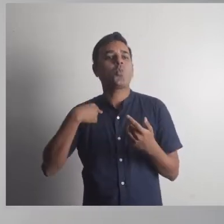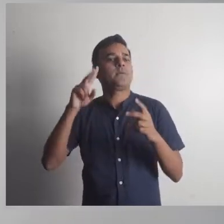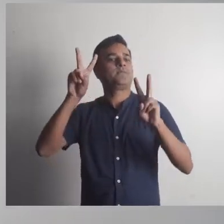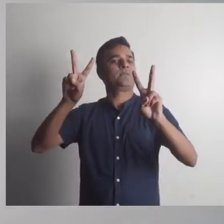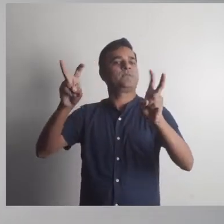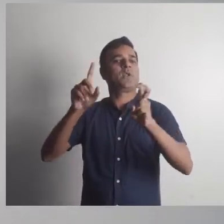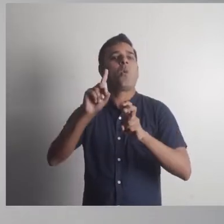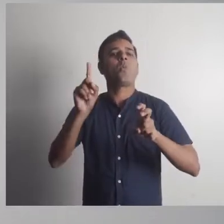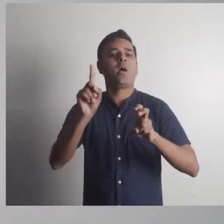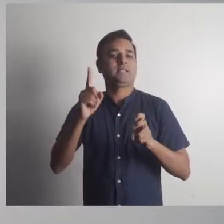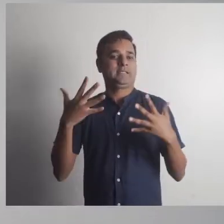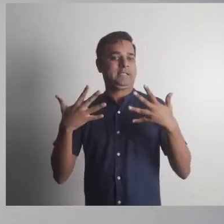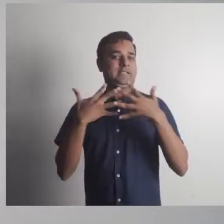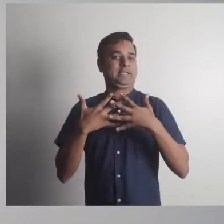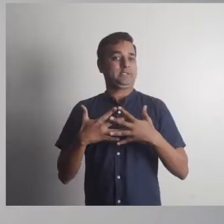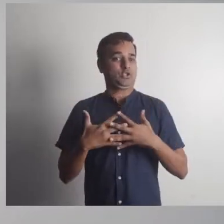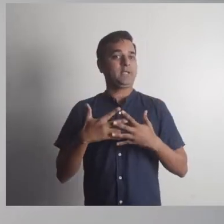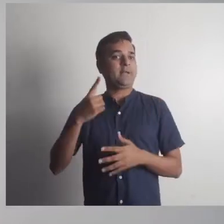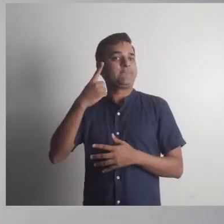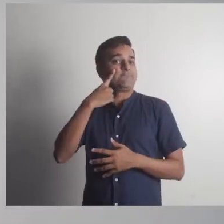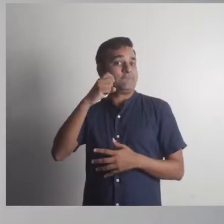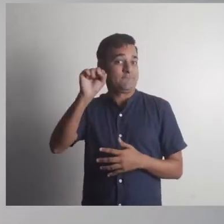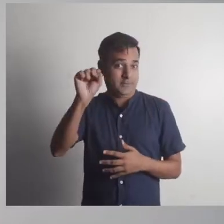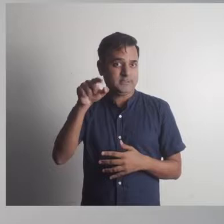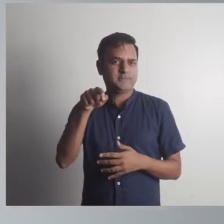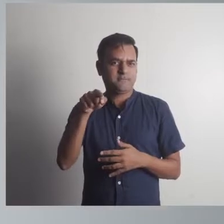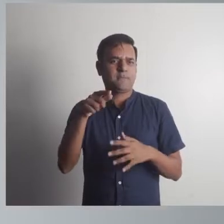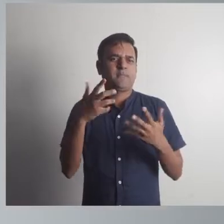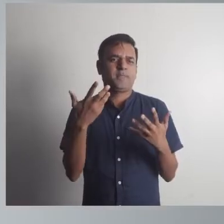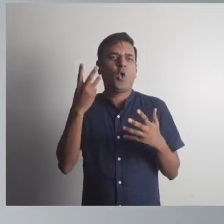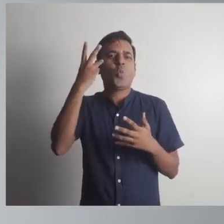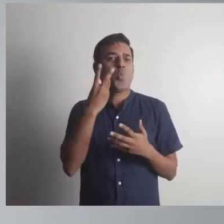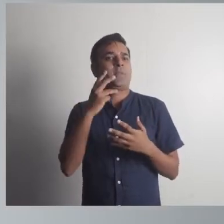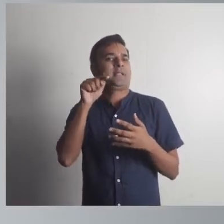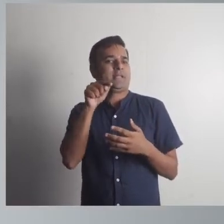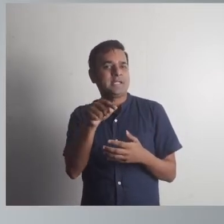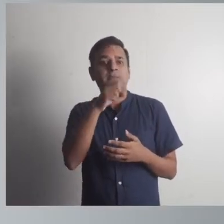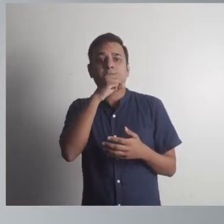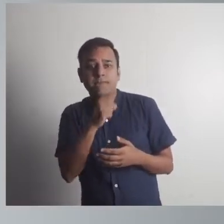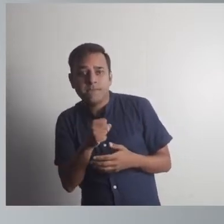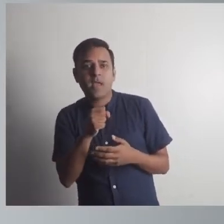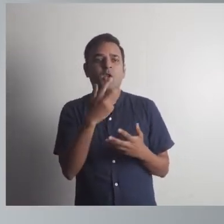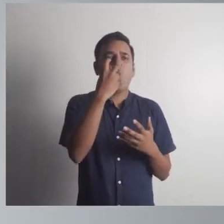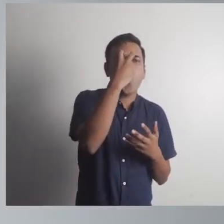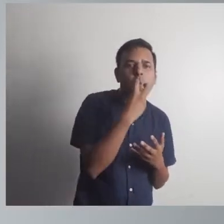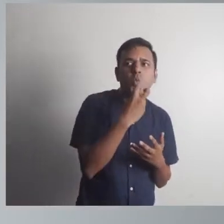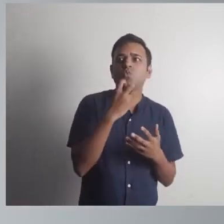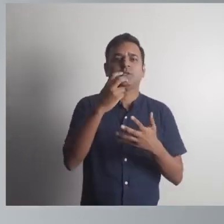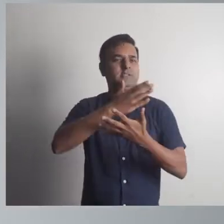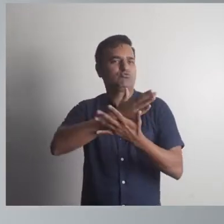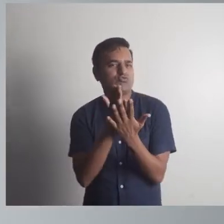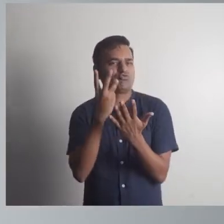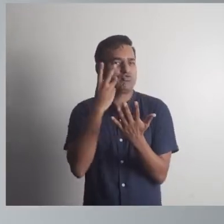are this, all gender non-binary people are this. We want to take it apart and to look at all the beautiful complex components of